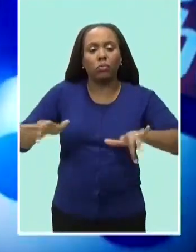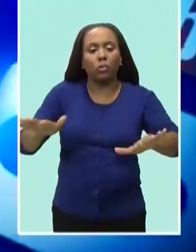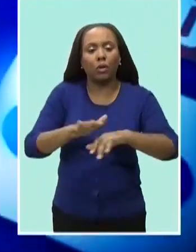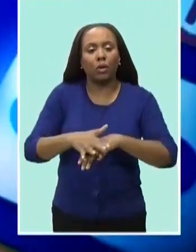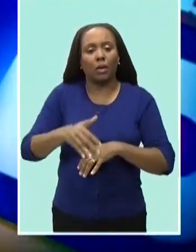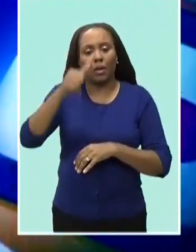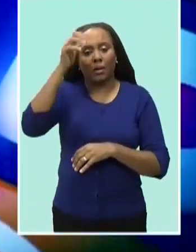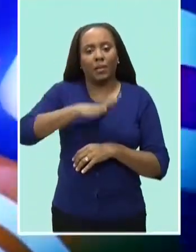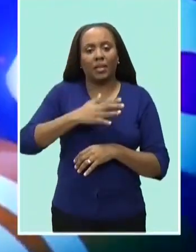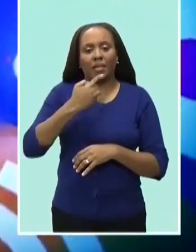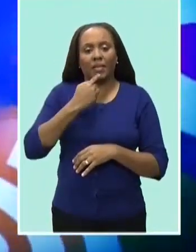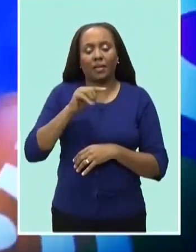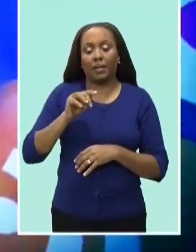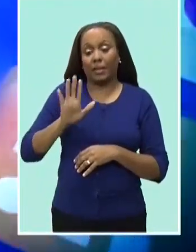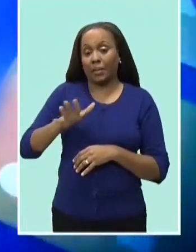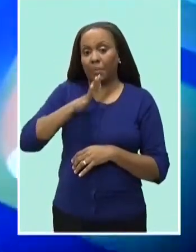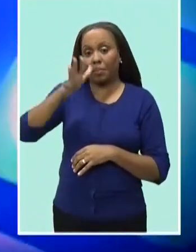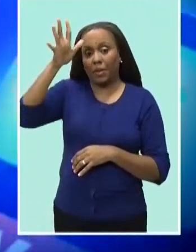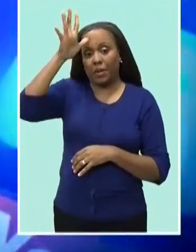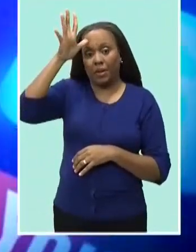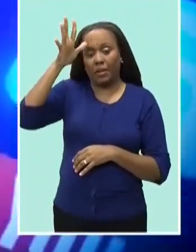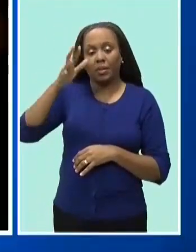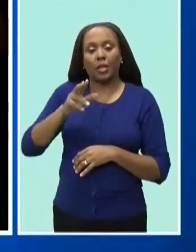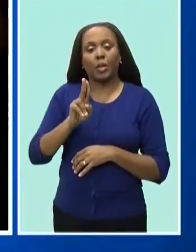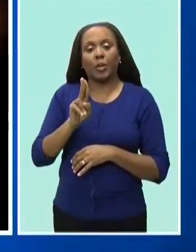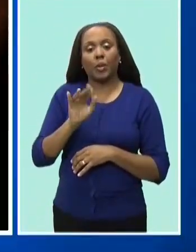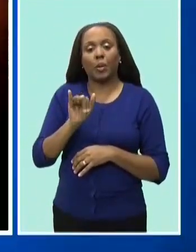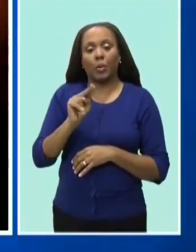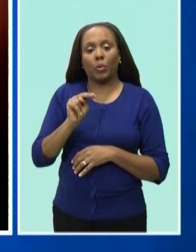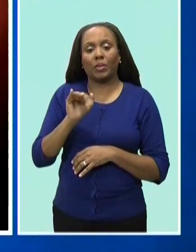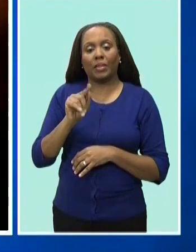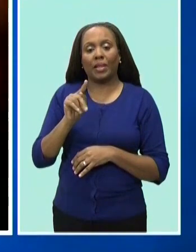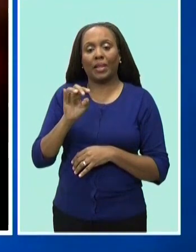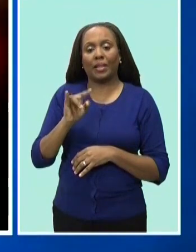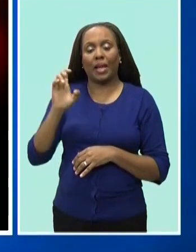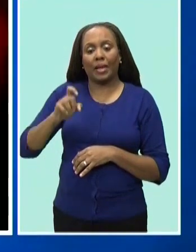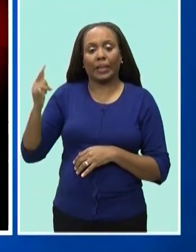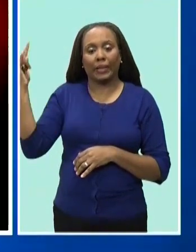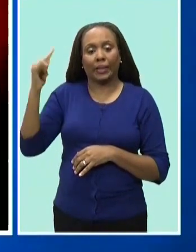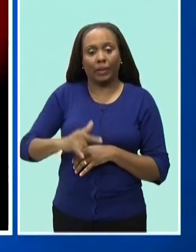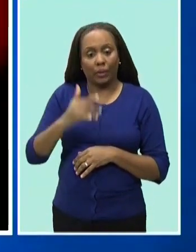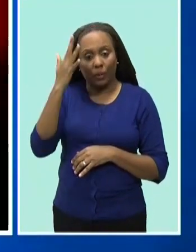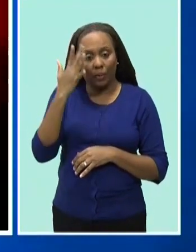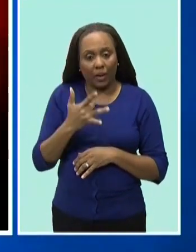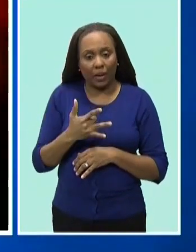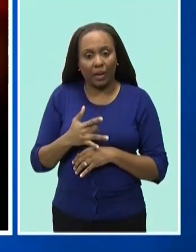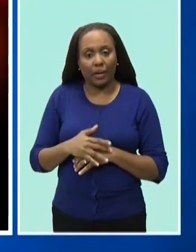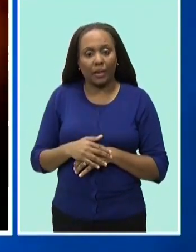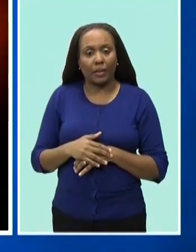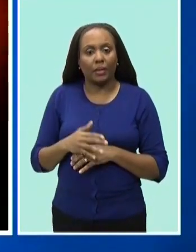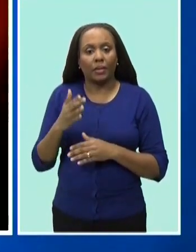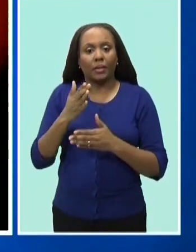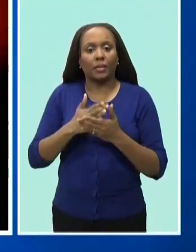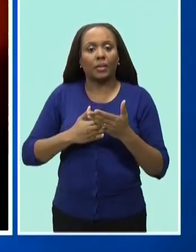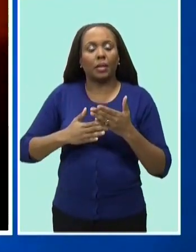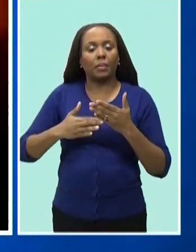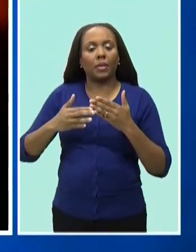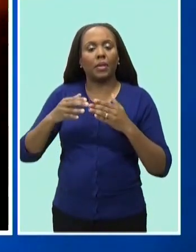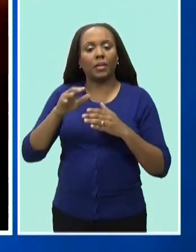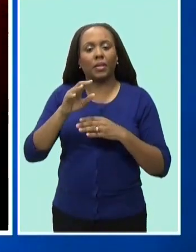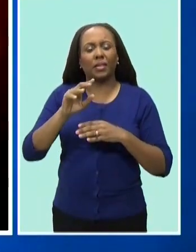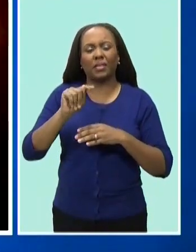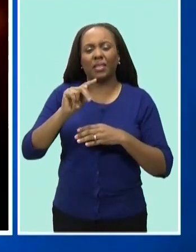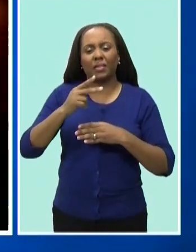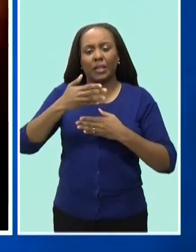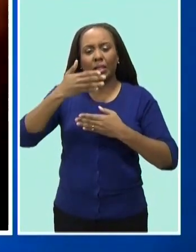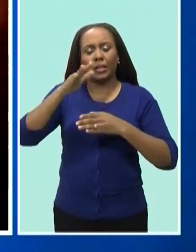his parents' United Express flight had to make an emergency landing in Dallas. The reason? Some of the screens used by the pilots